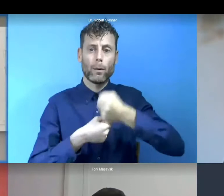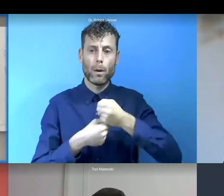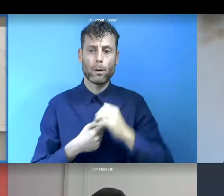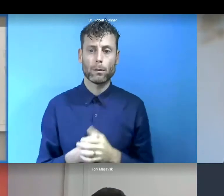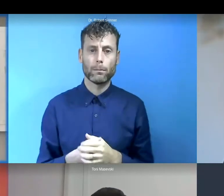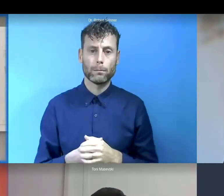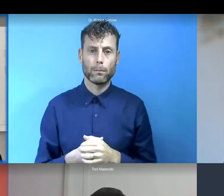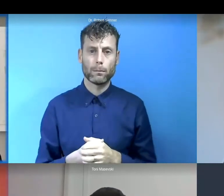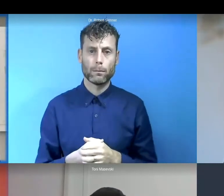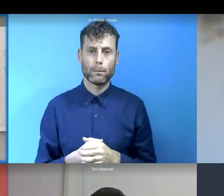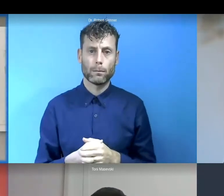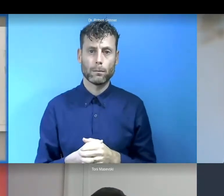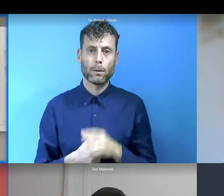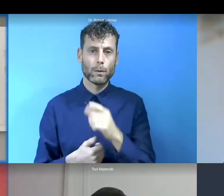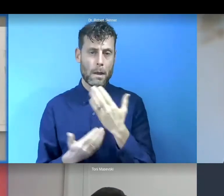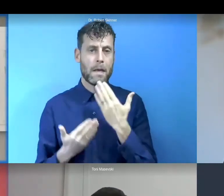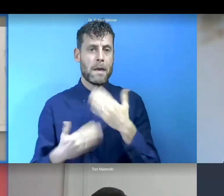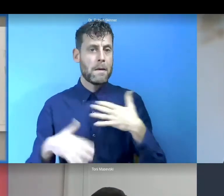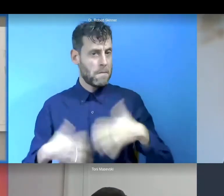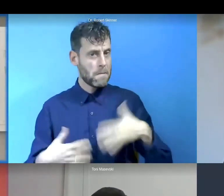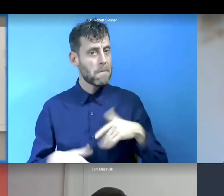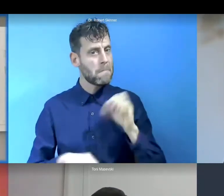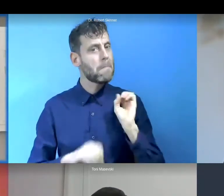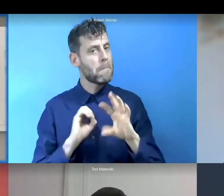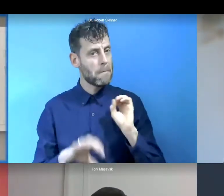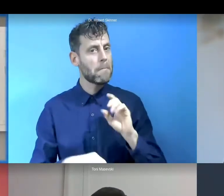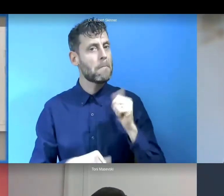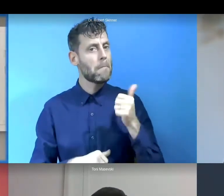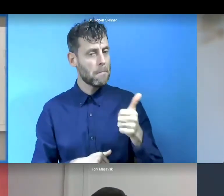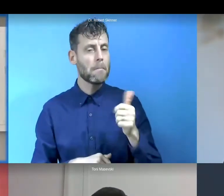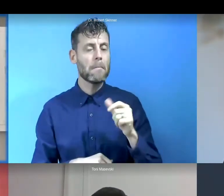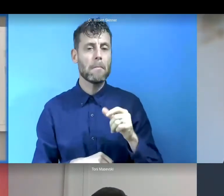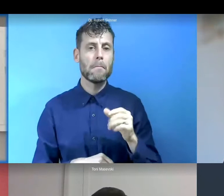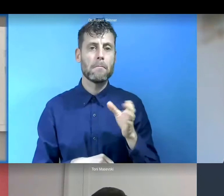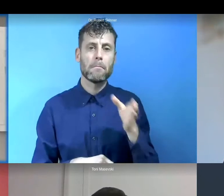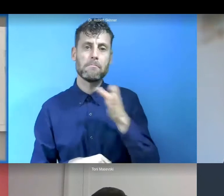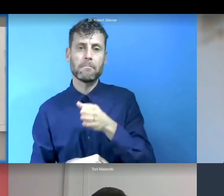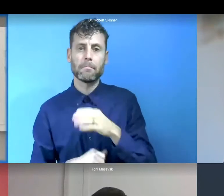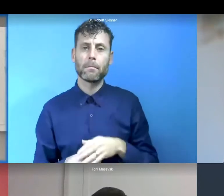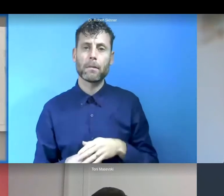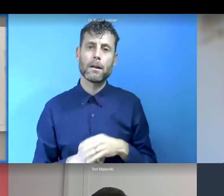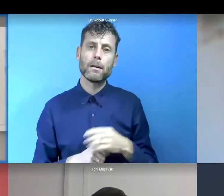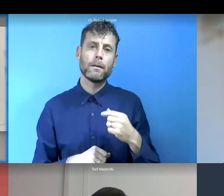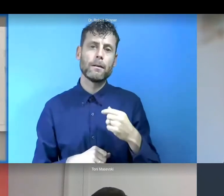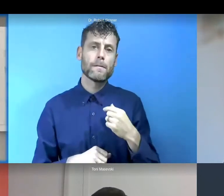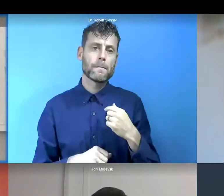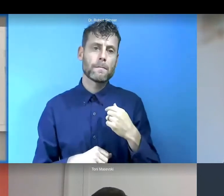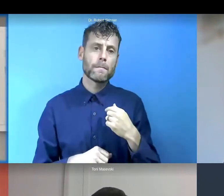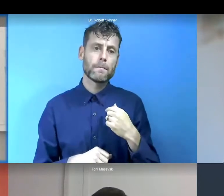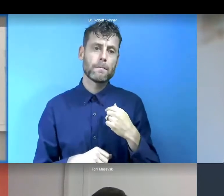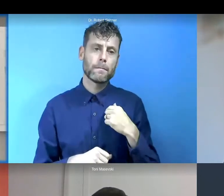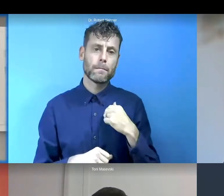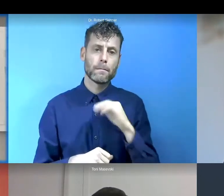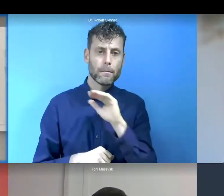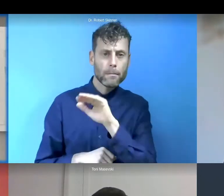Thank you very much, Alexandra, for your interesting answer. I would like to remember to the